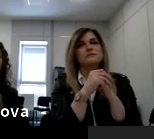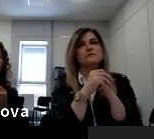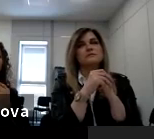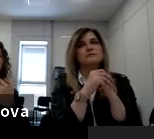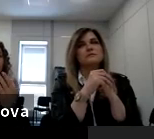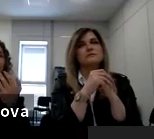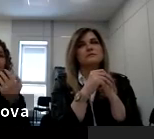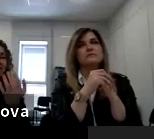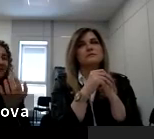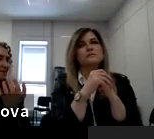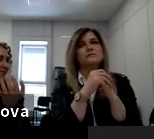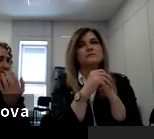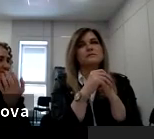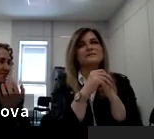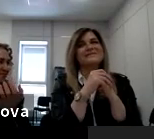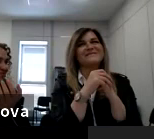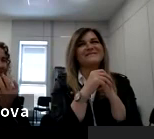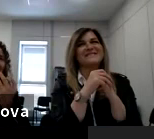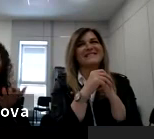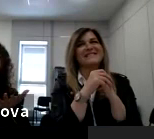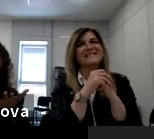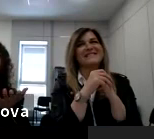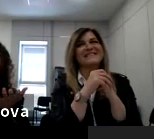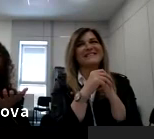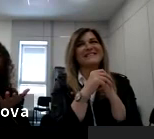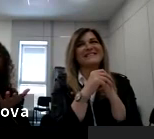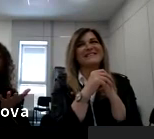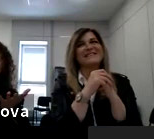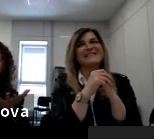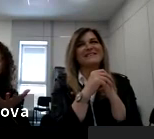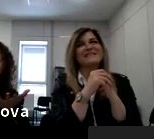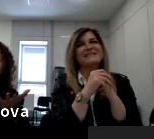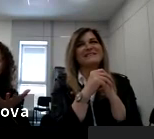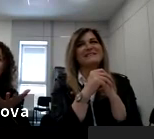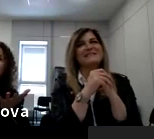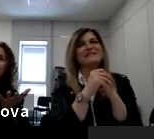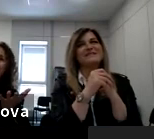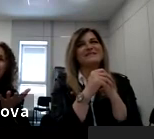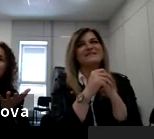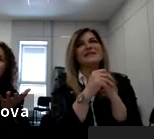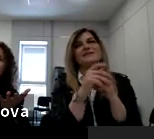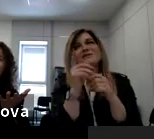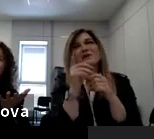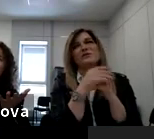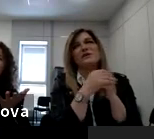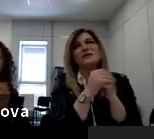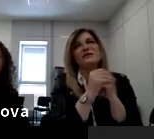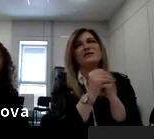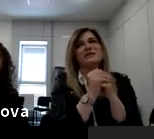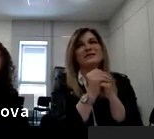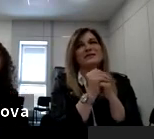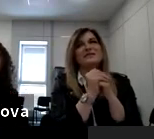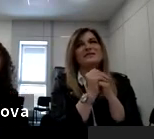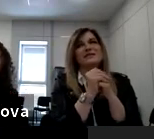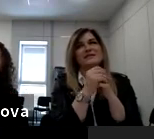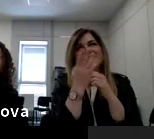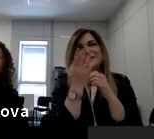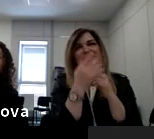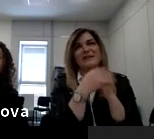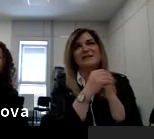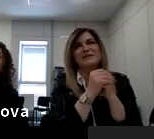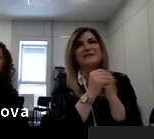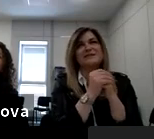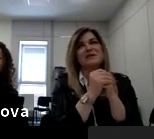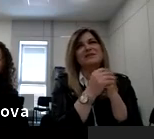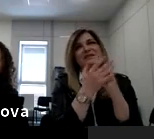you see that you cannot see the fixtures at all. Do you see light? Do you see light in pictures? Somewhere it is